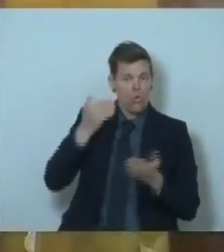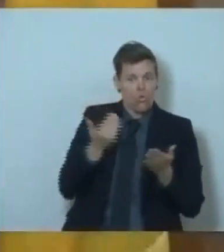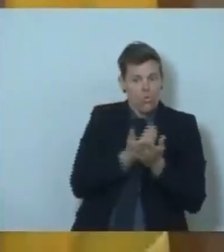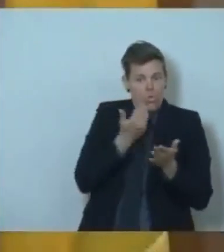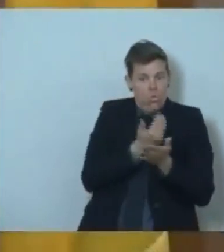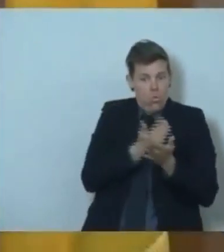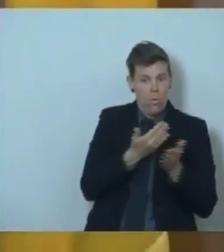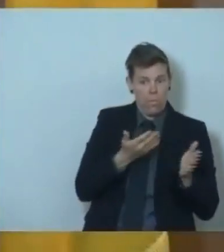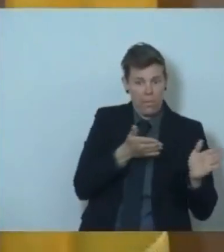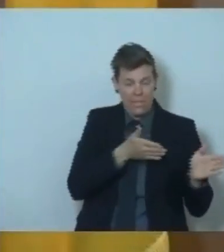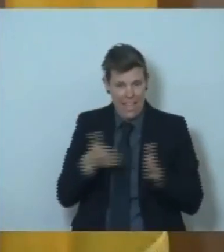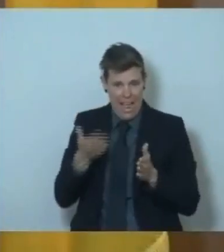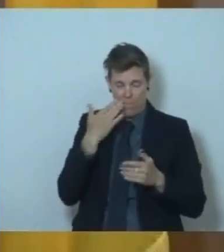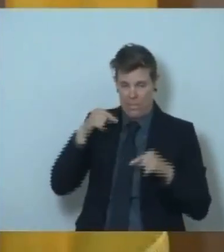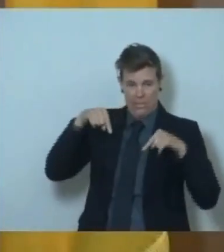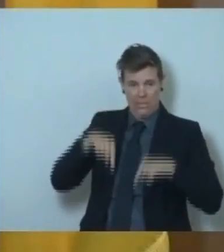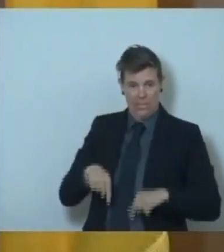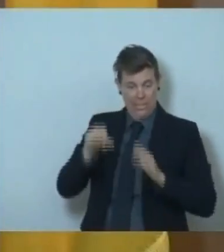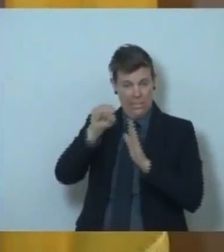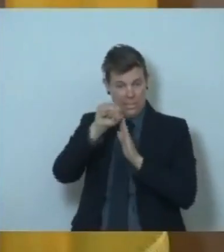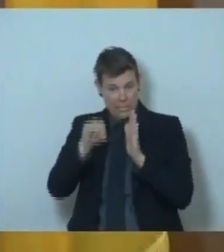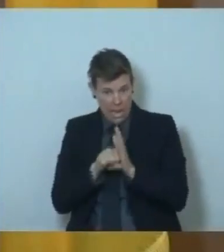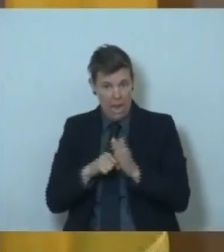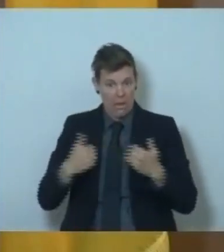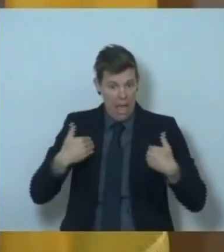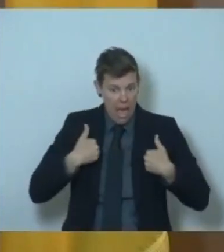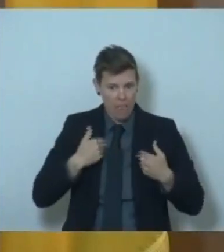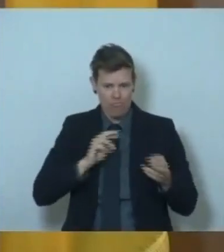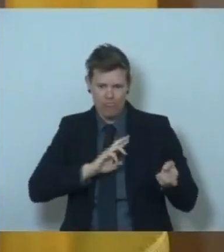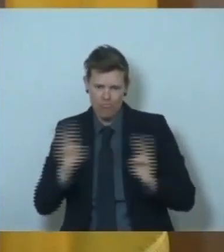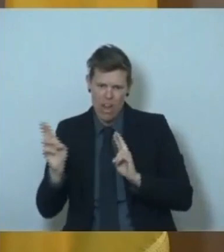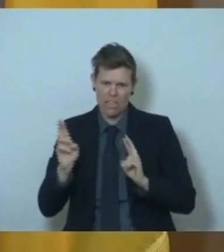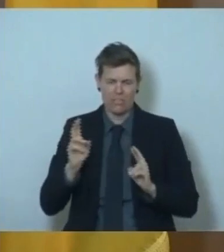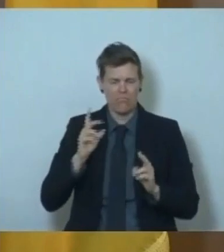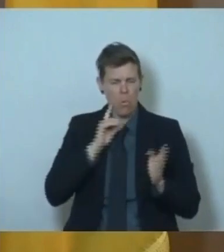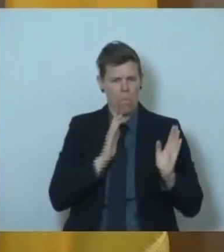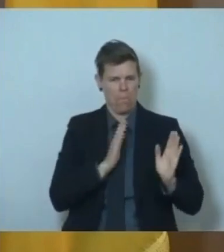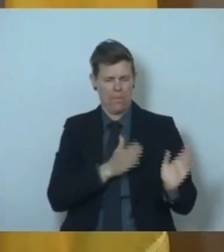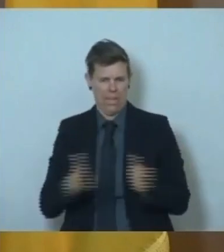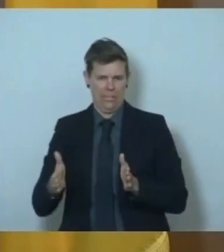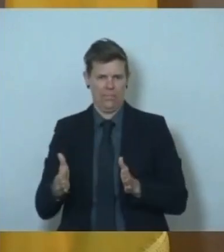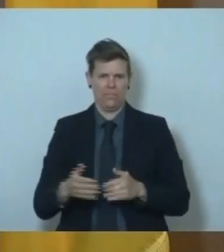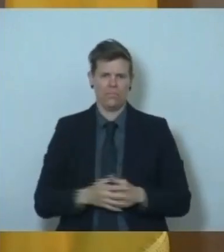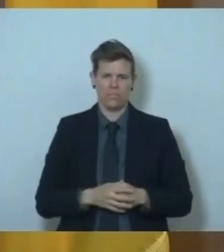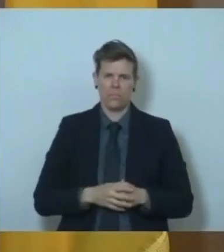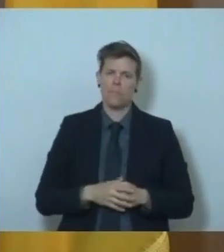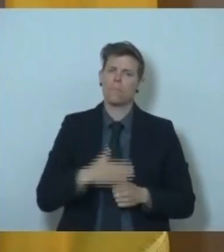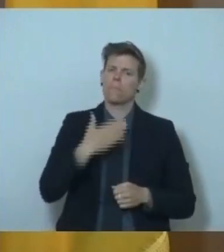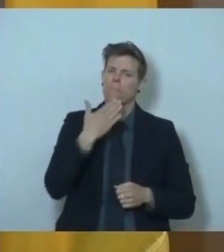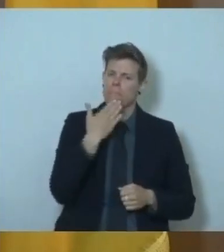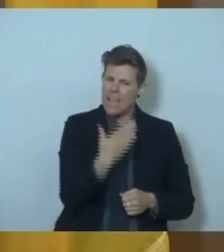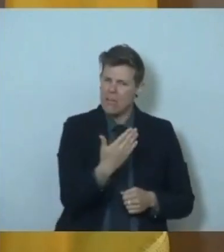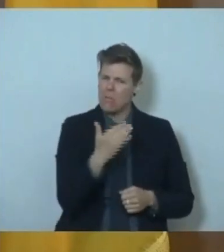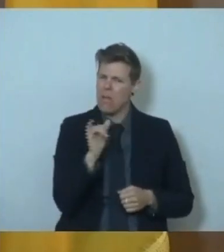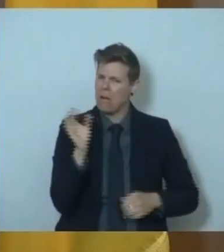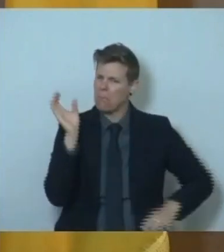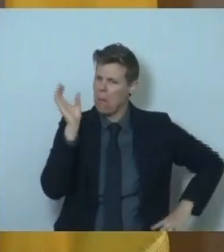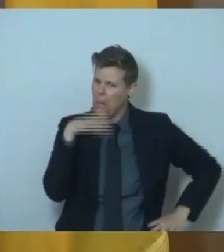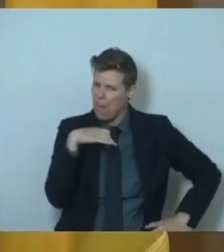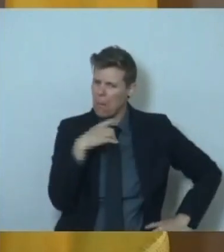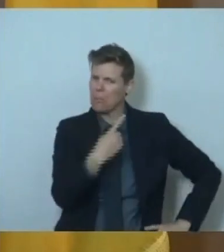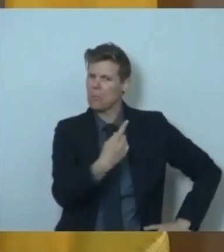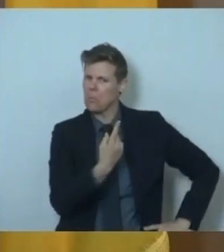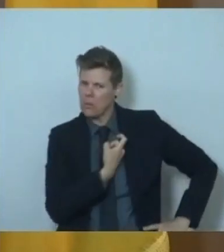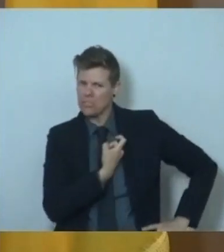appreciate that question. Yes, I'm aware of the 2015 plan. It's weird that you would ask me that question, because I was talking about it actually this morning with